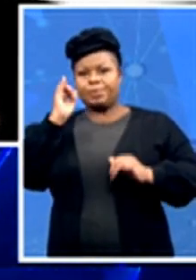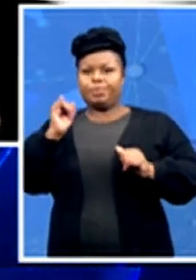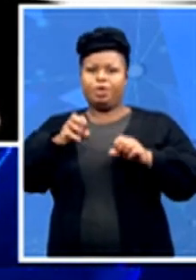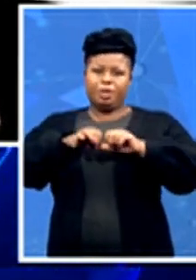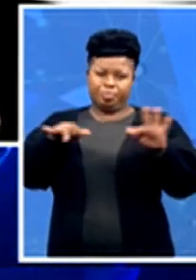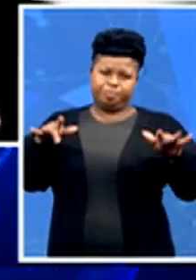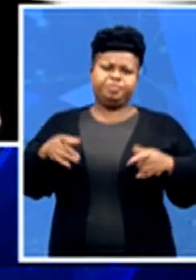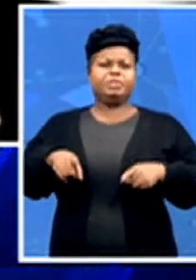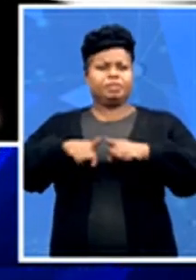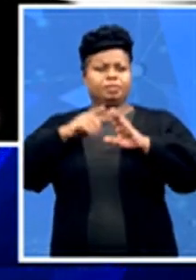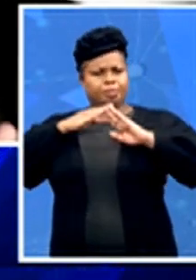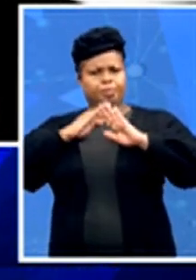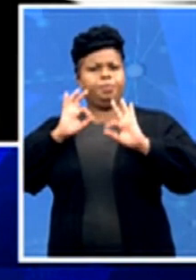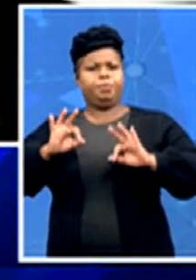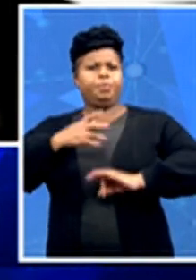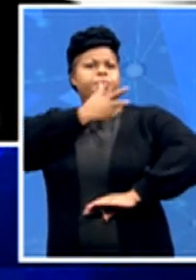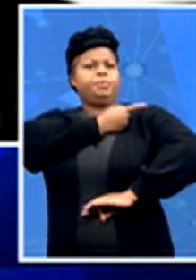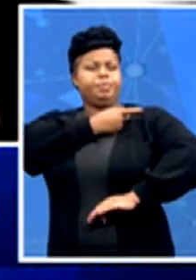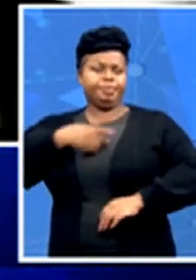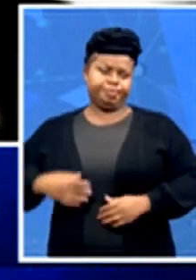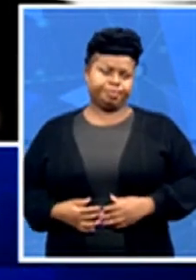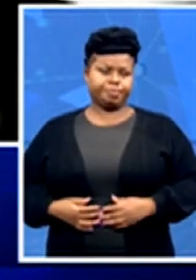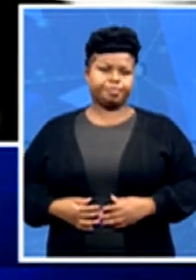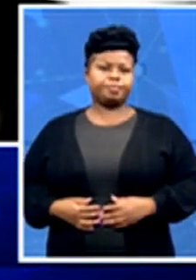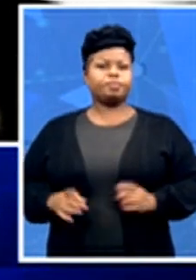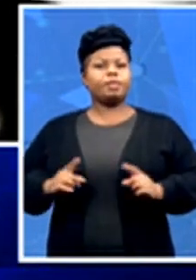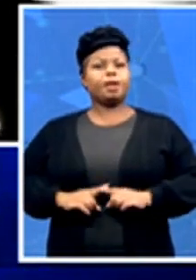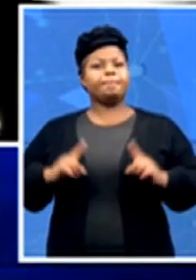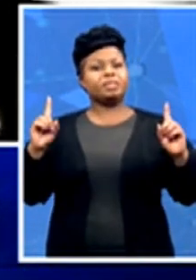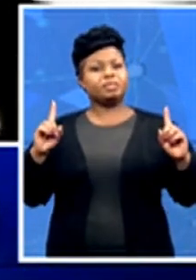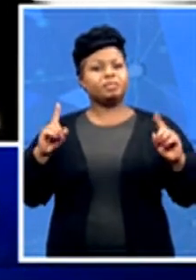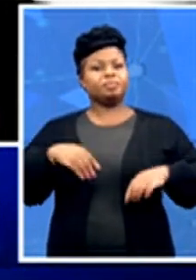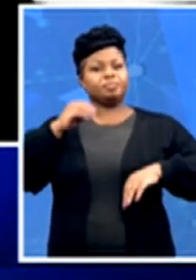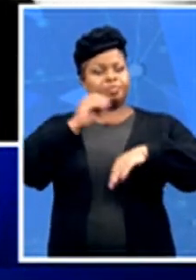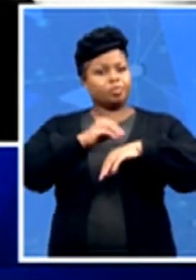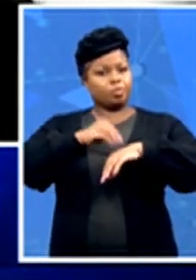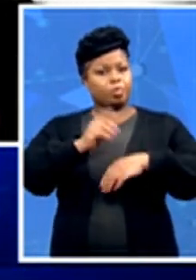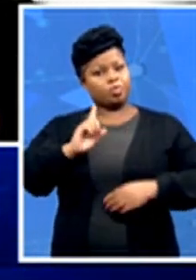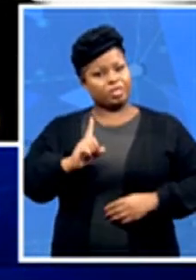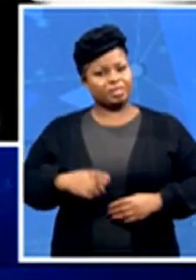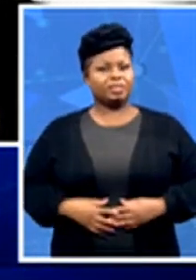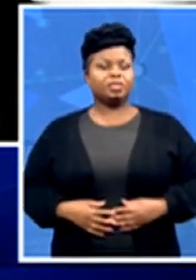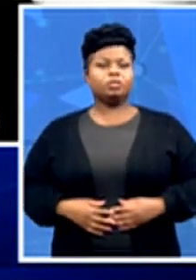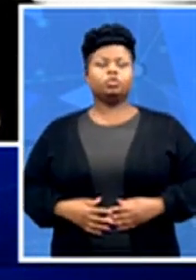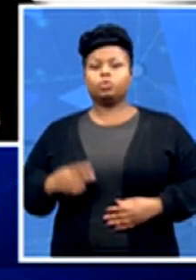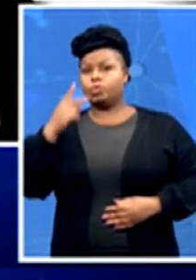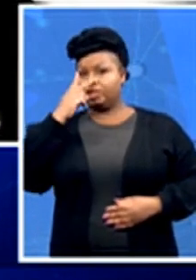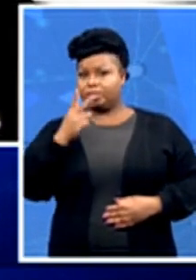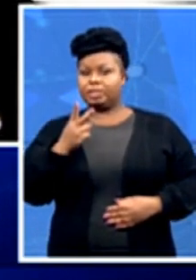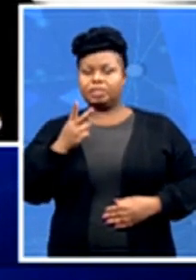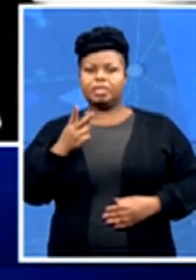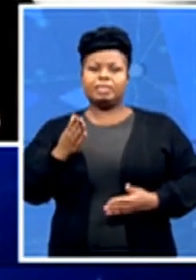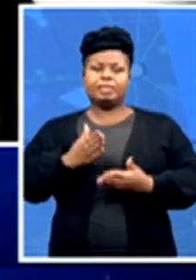is that we are seeing a change over time. And that change is that